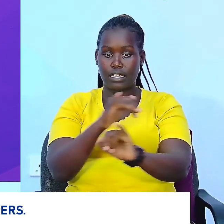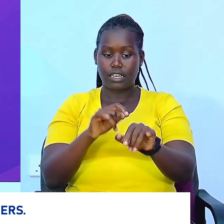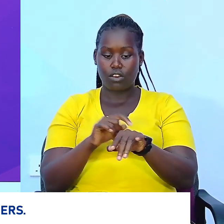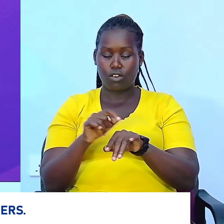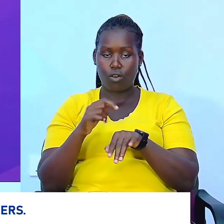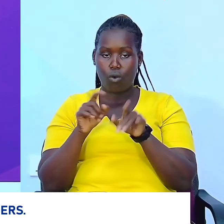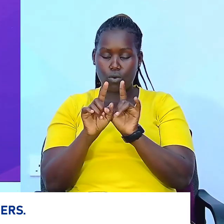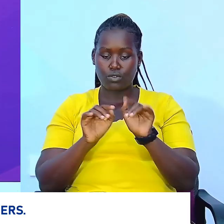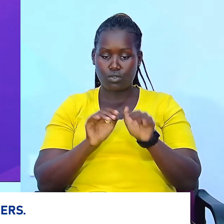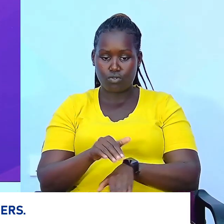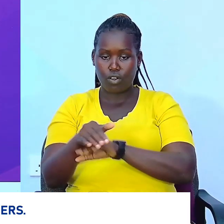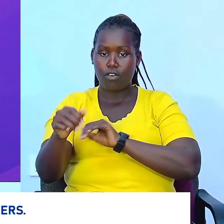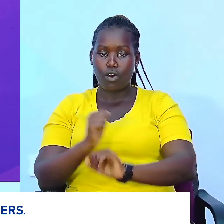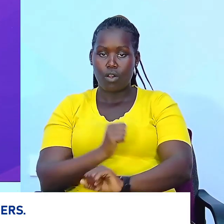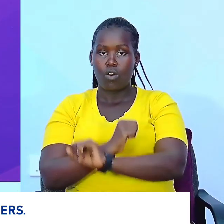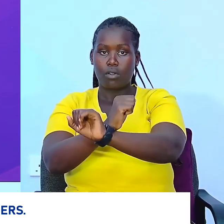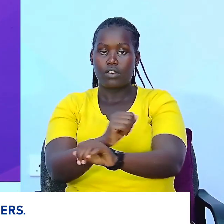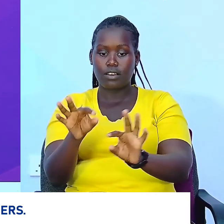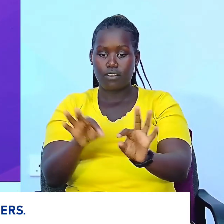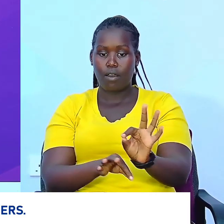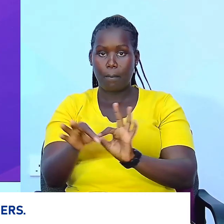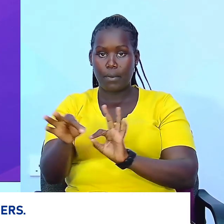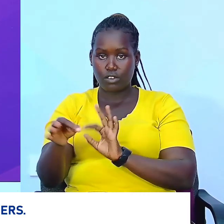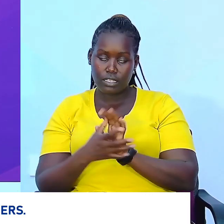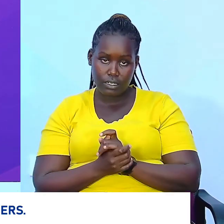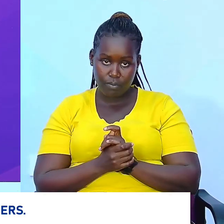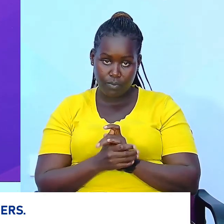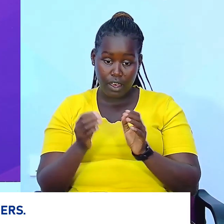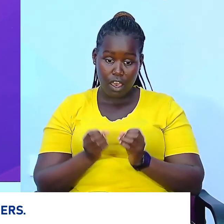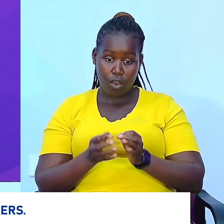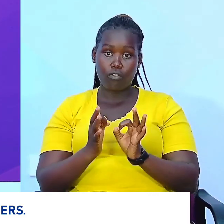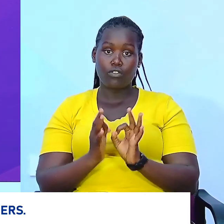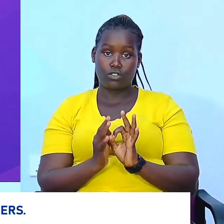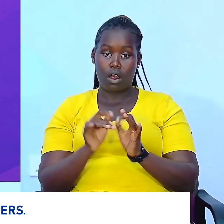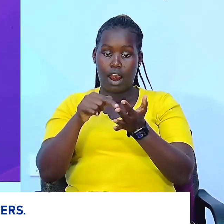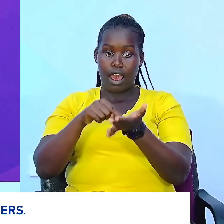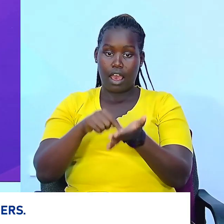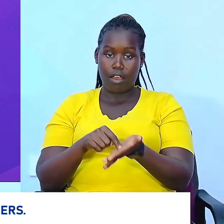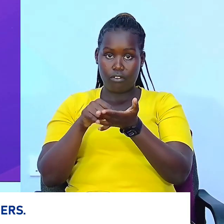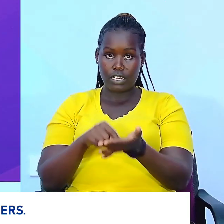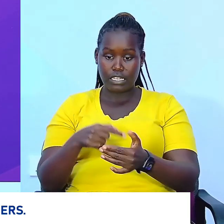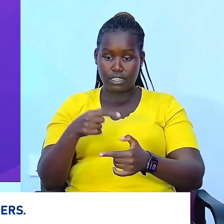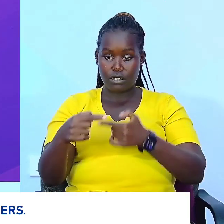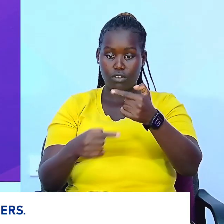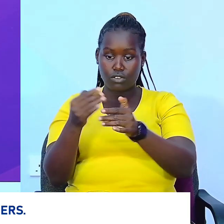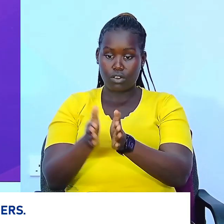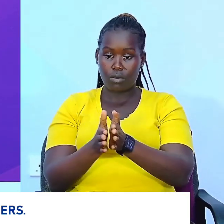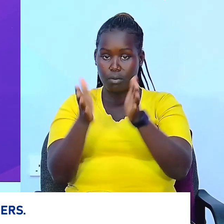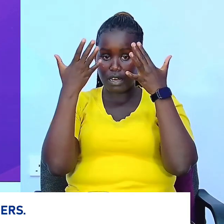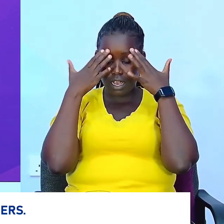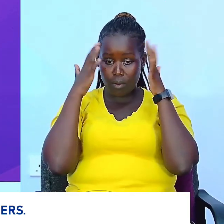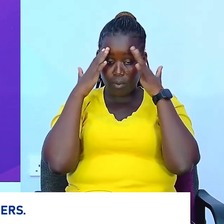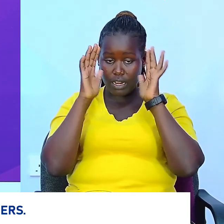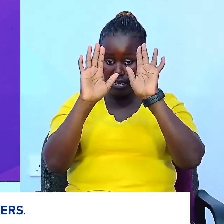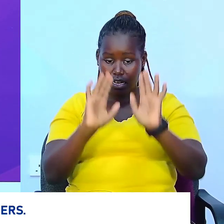preventive measures to eliminate jigger infestations. Officials emphasized continued public awareness